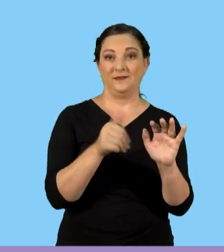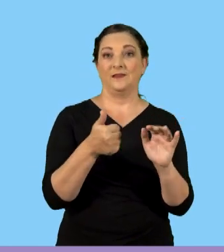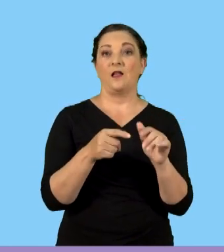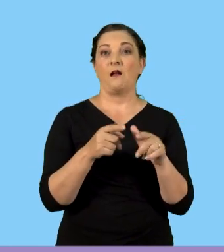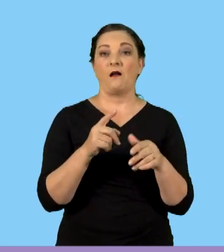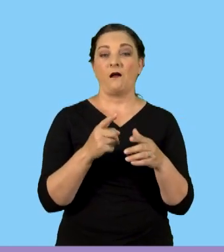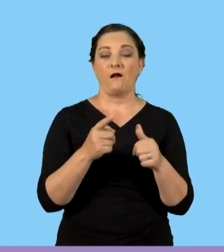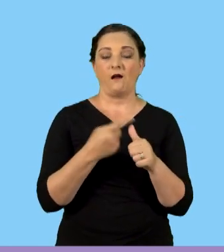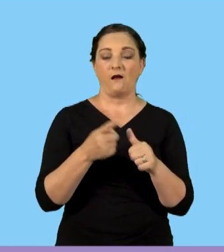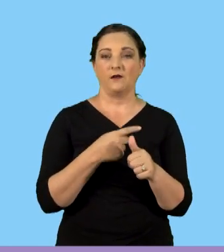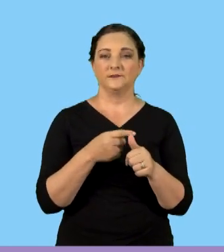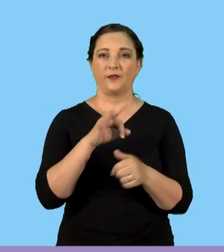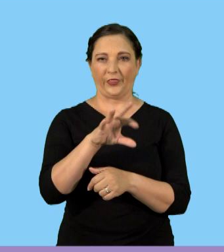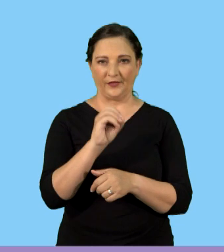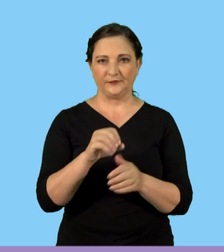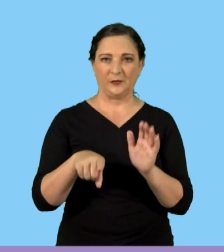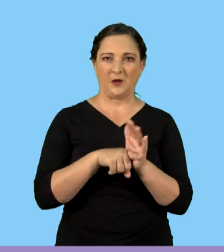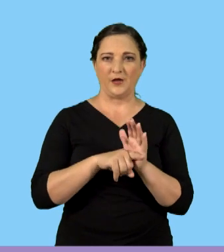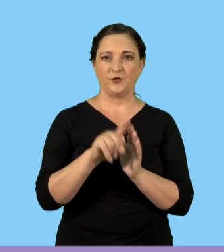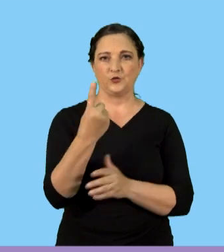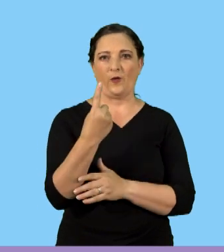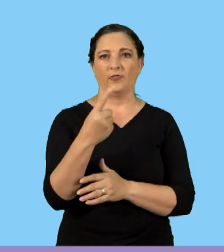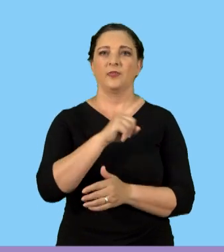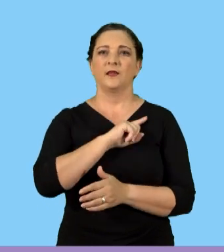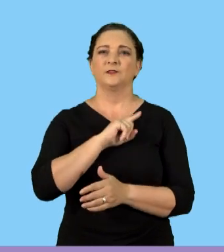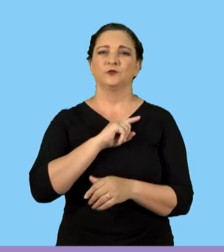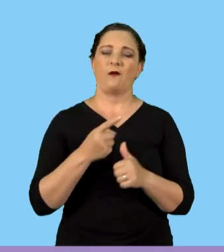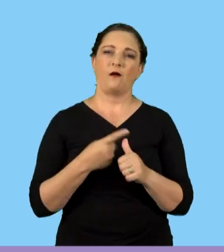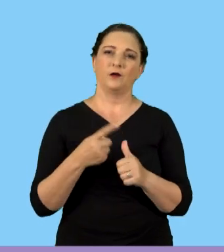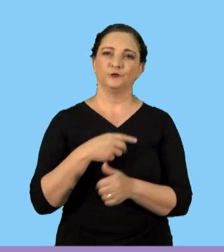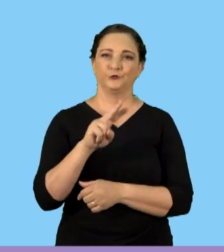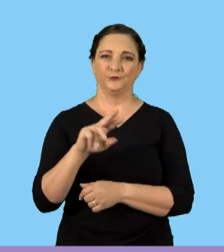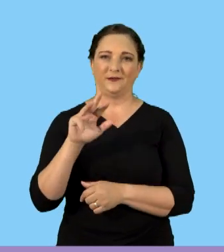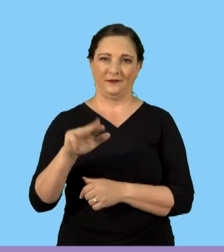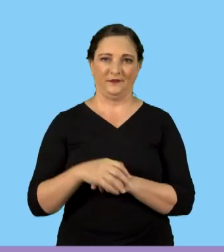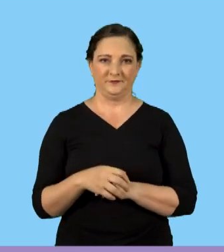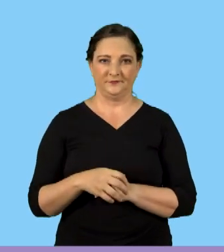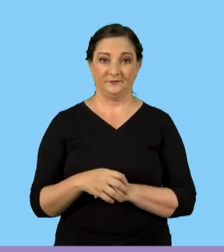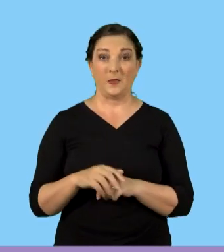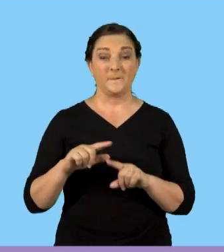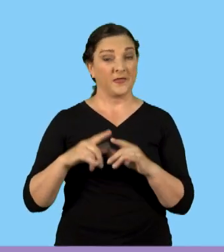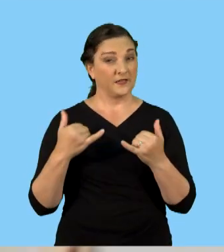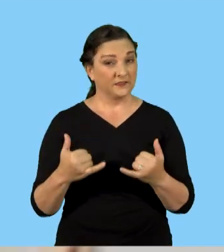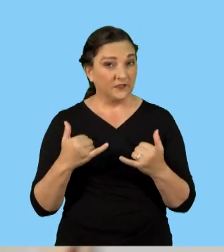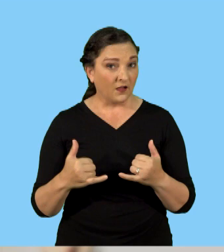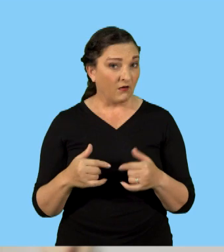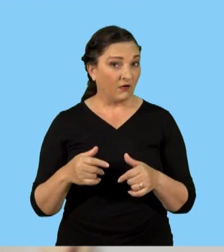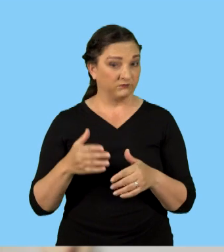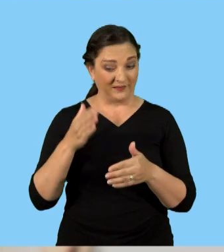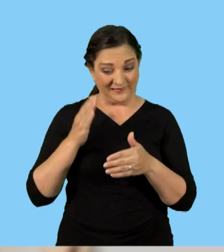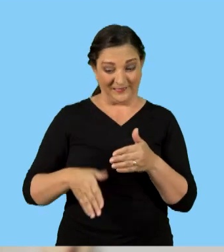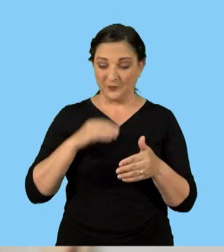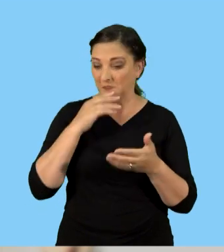we subtract 1, we are given 29. So what happens with the nth term? And remember, the nth term is a general